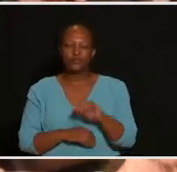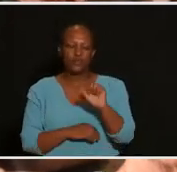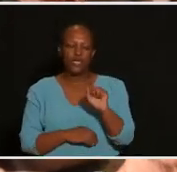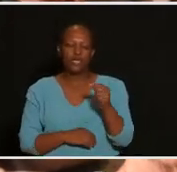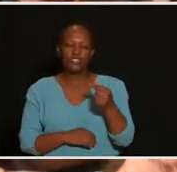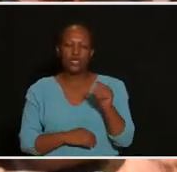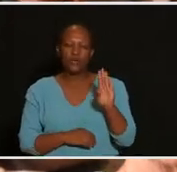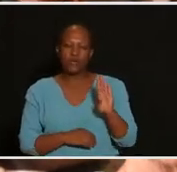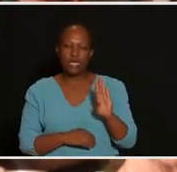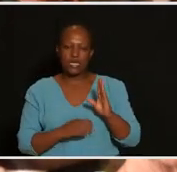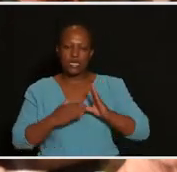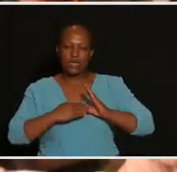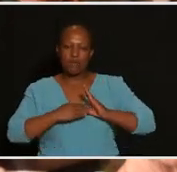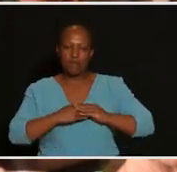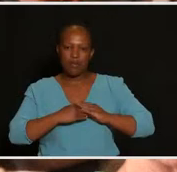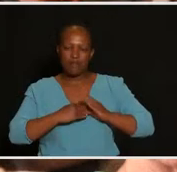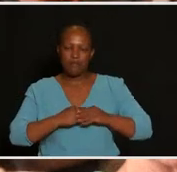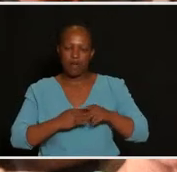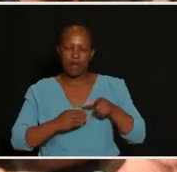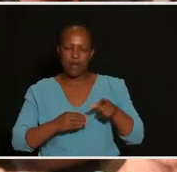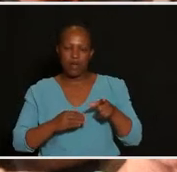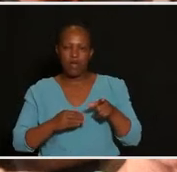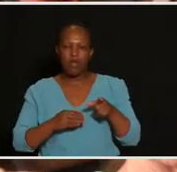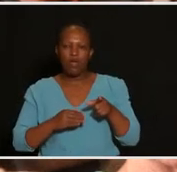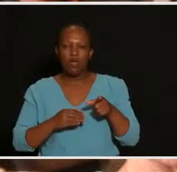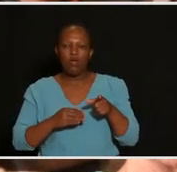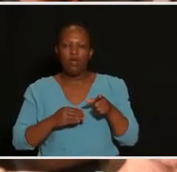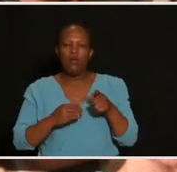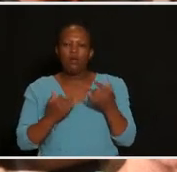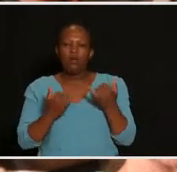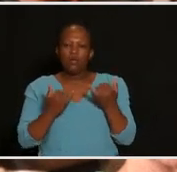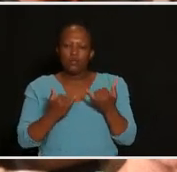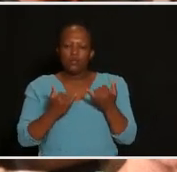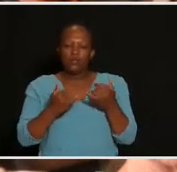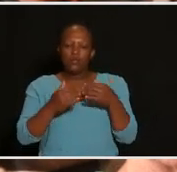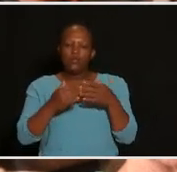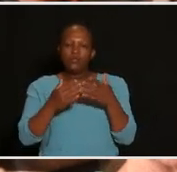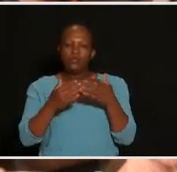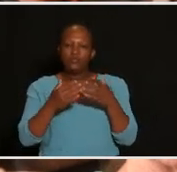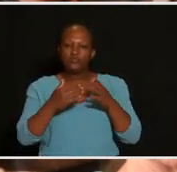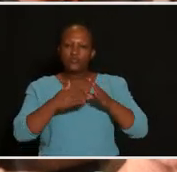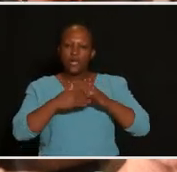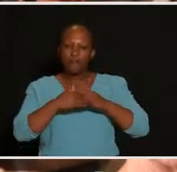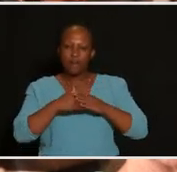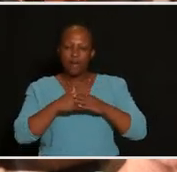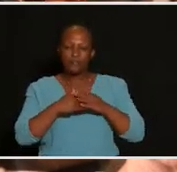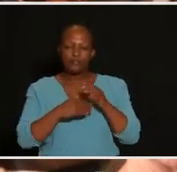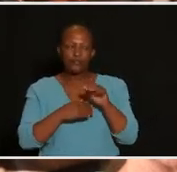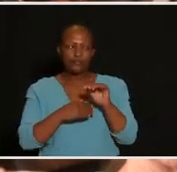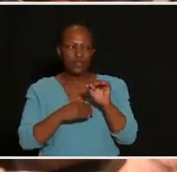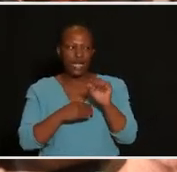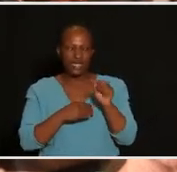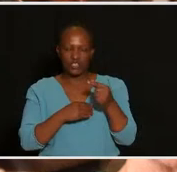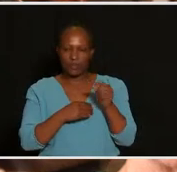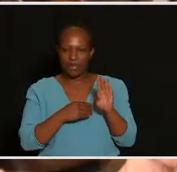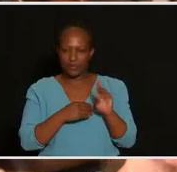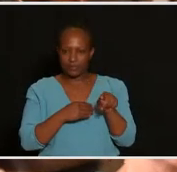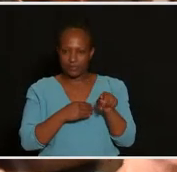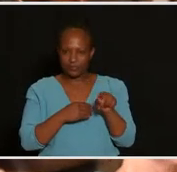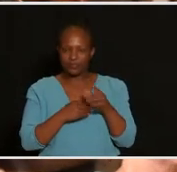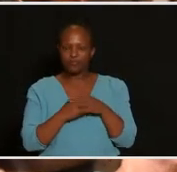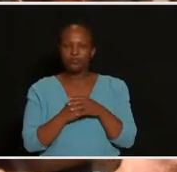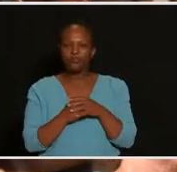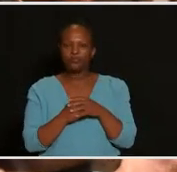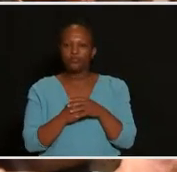members especially those who are entering who are gonna be who gonna be members who are members of sdb my submission